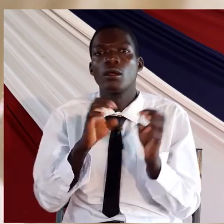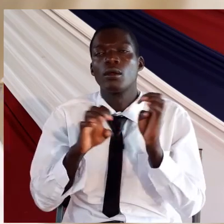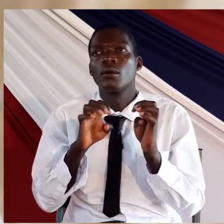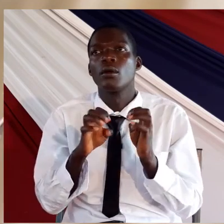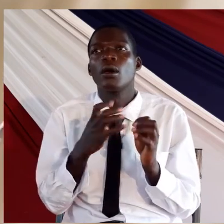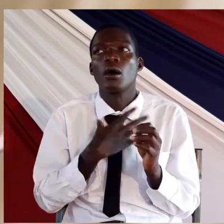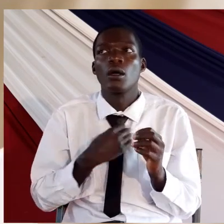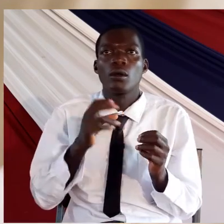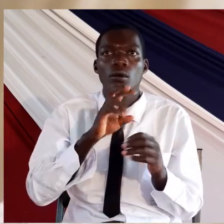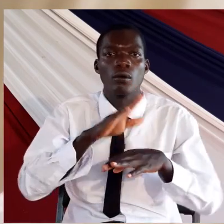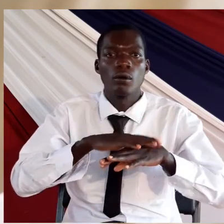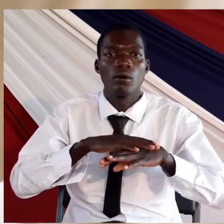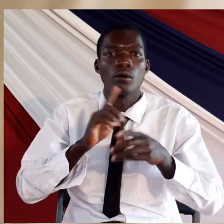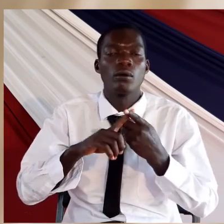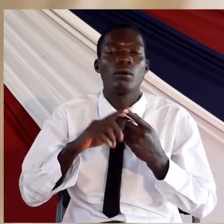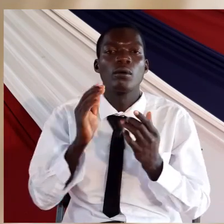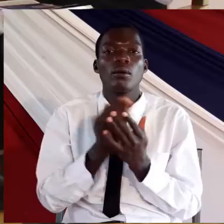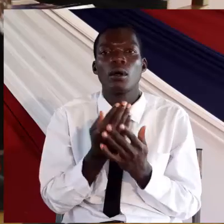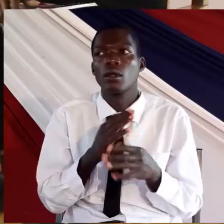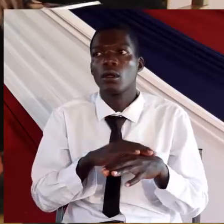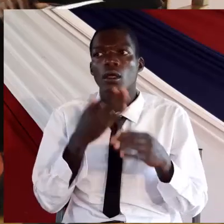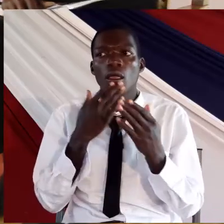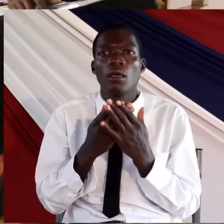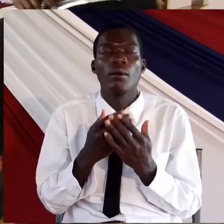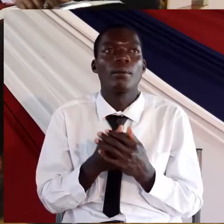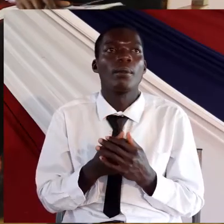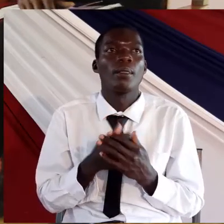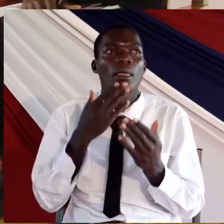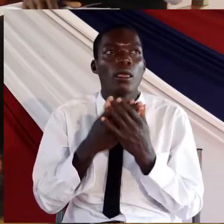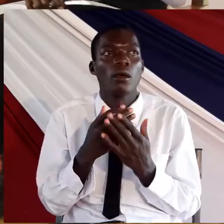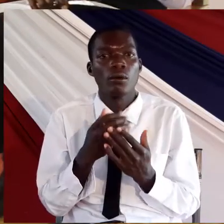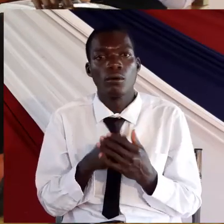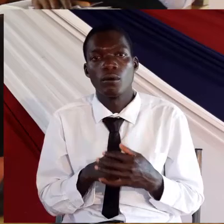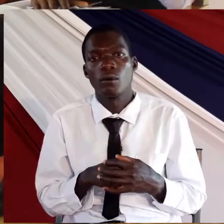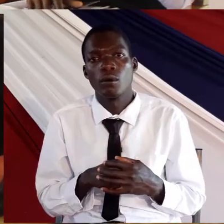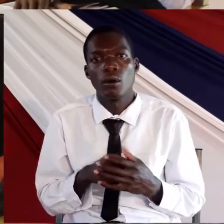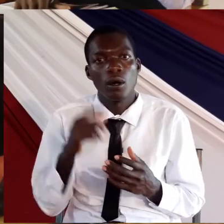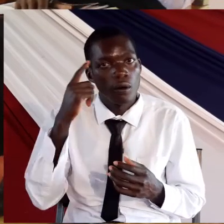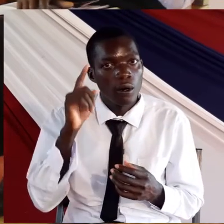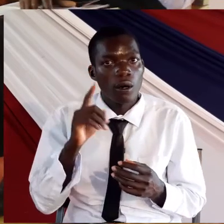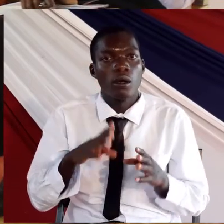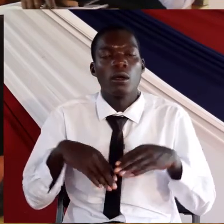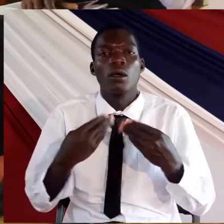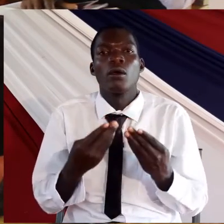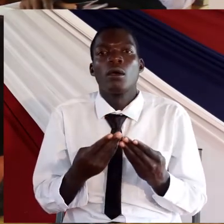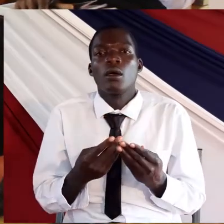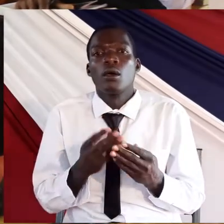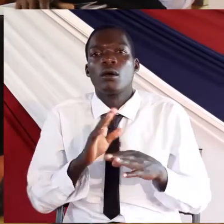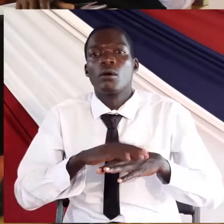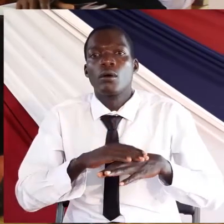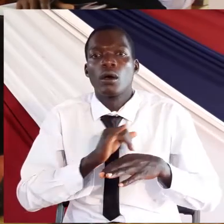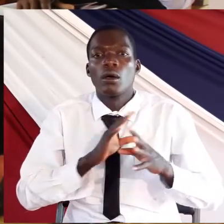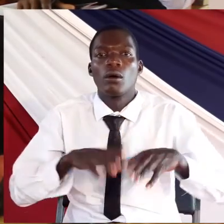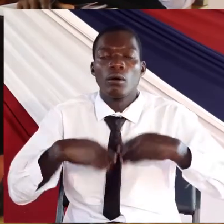So we will do good to refer to the Bible. Amen. Thank you, elders, for your lively participation. I hope